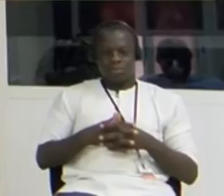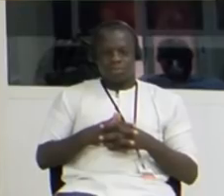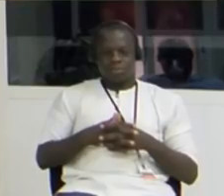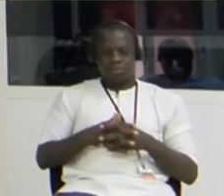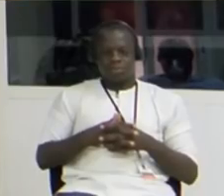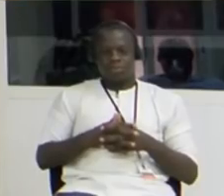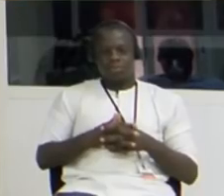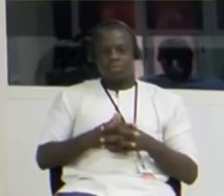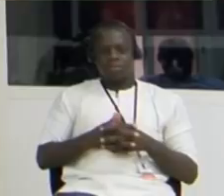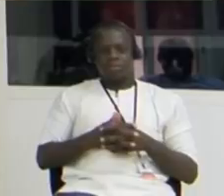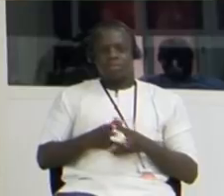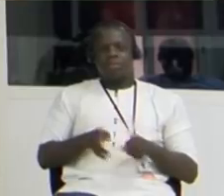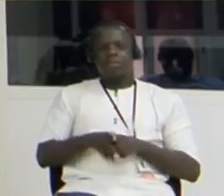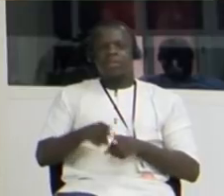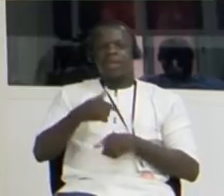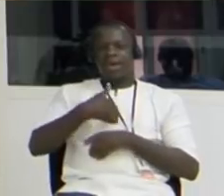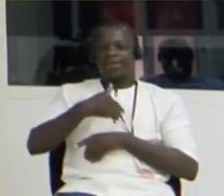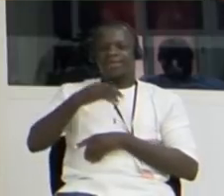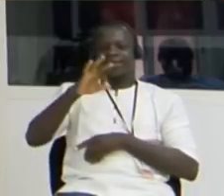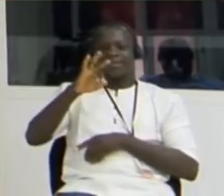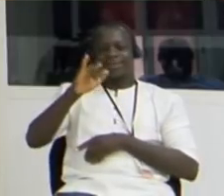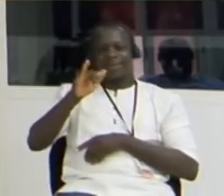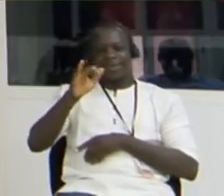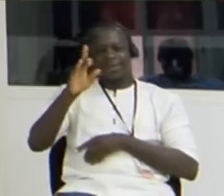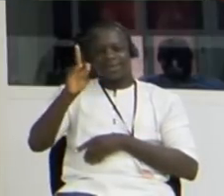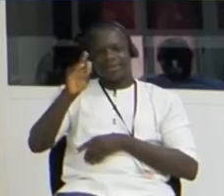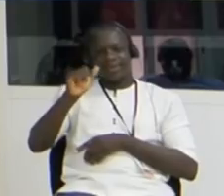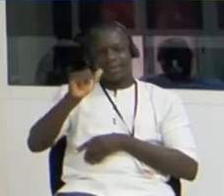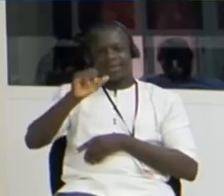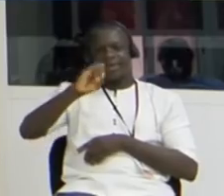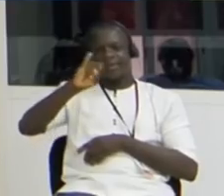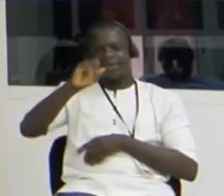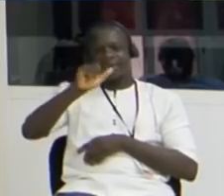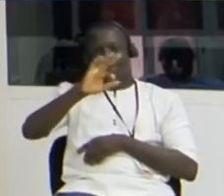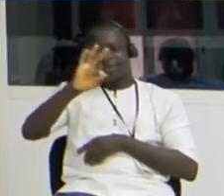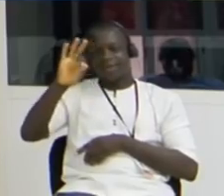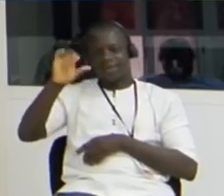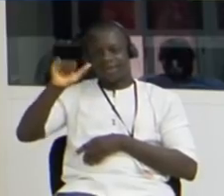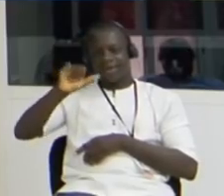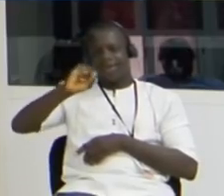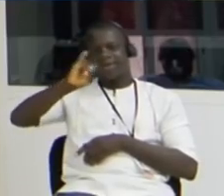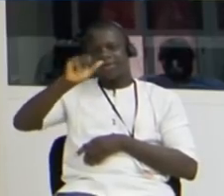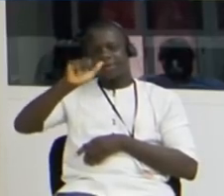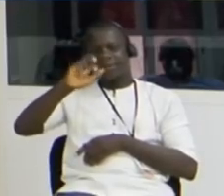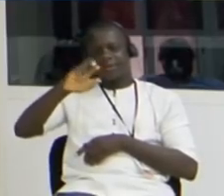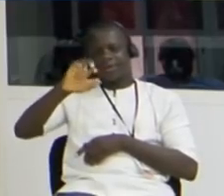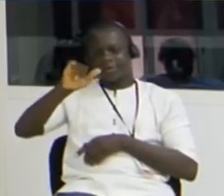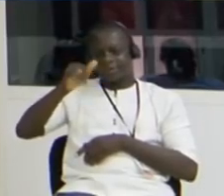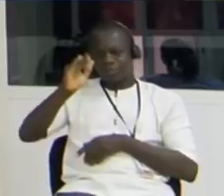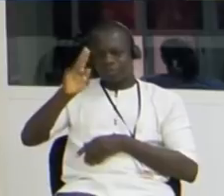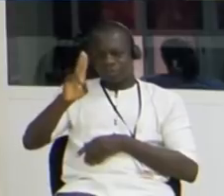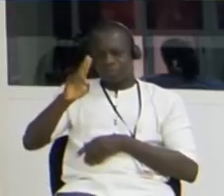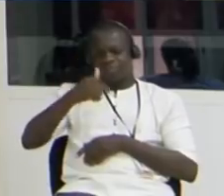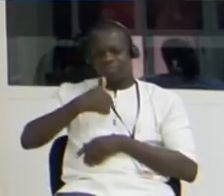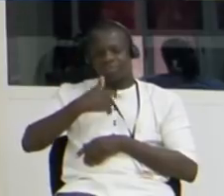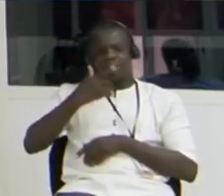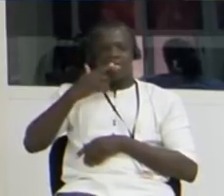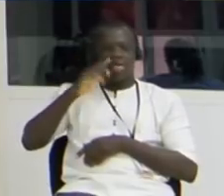I, Tida Jatta Jarju, I, Tida Jatta Jarju, do swear do swear